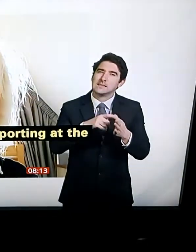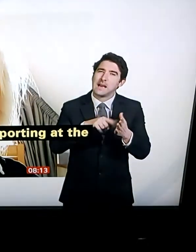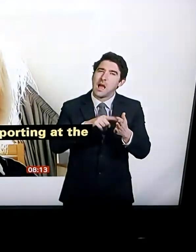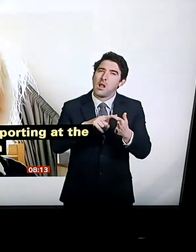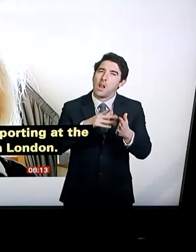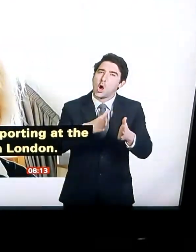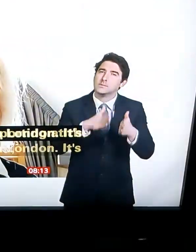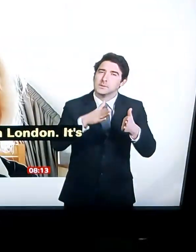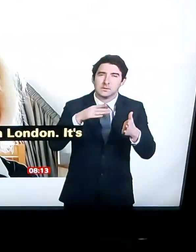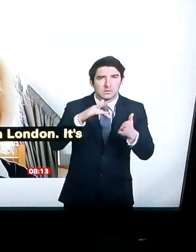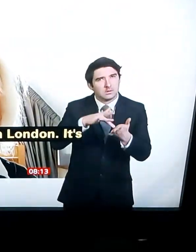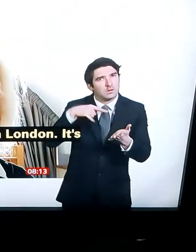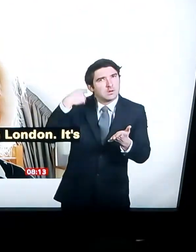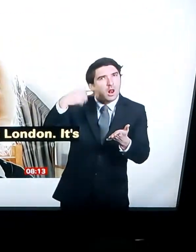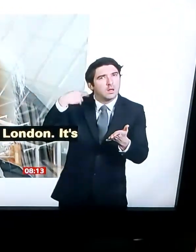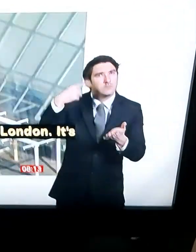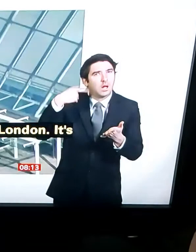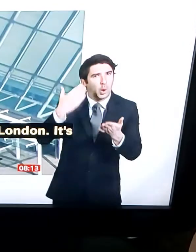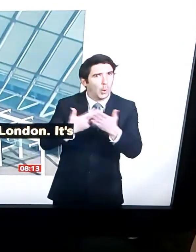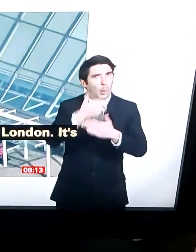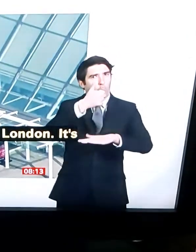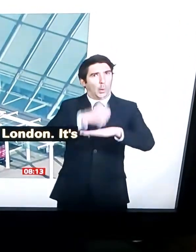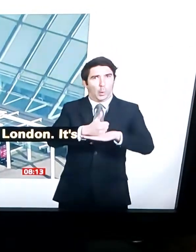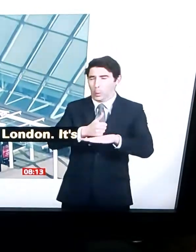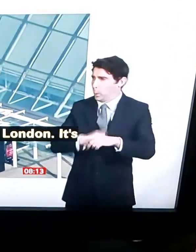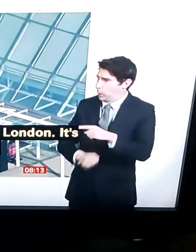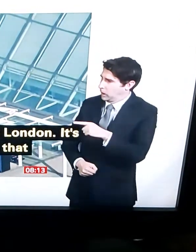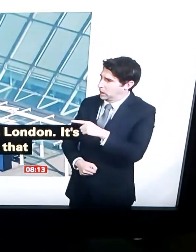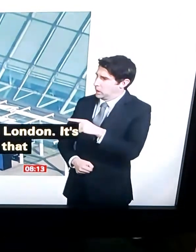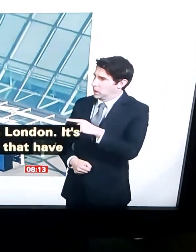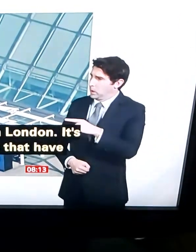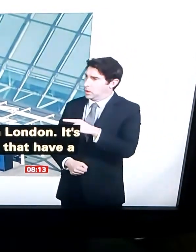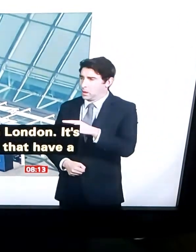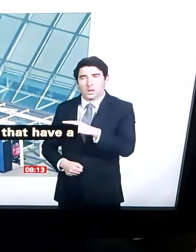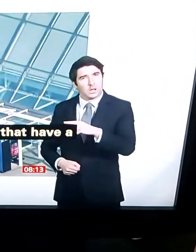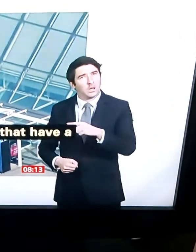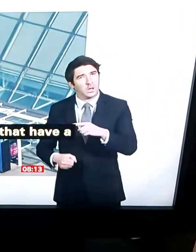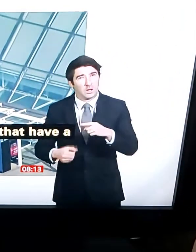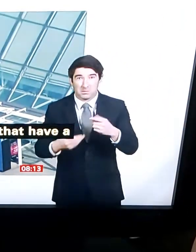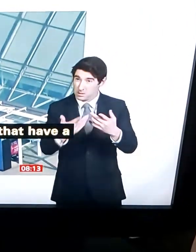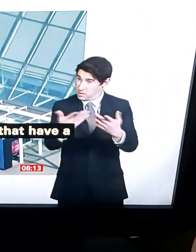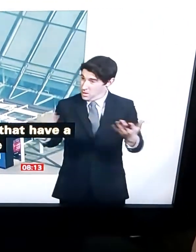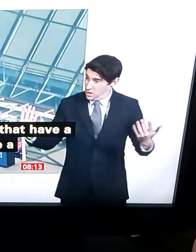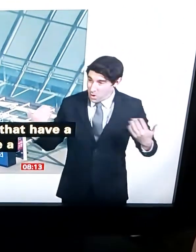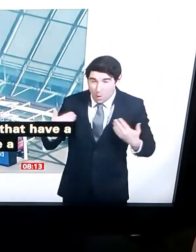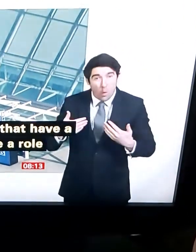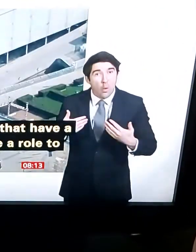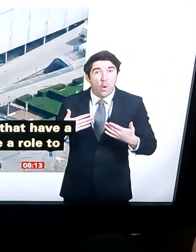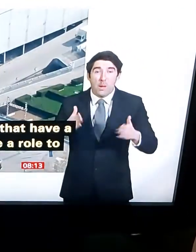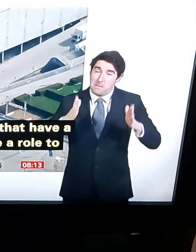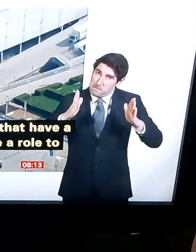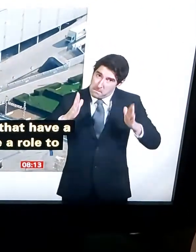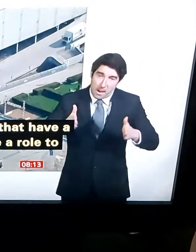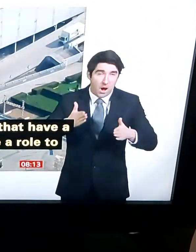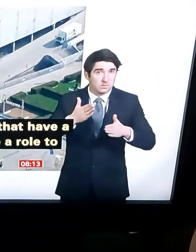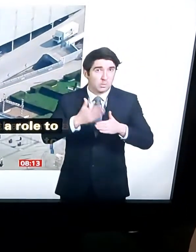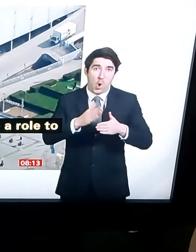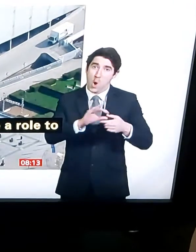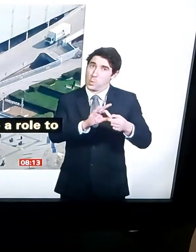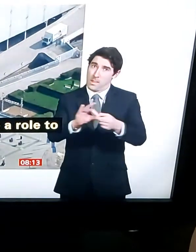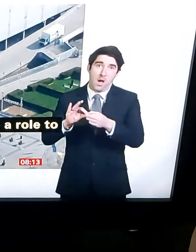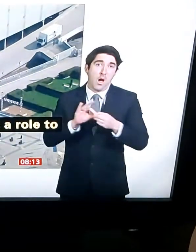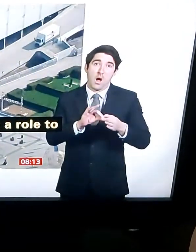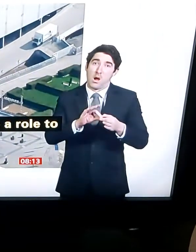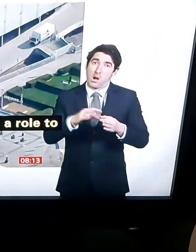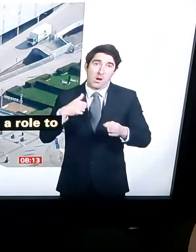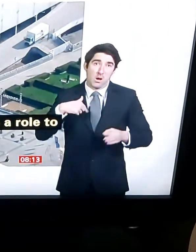not just our volunteers that have a role to play. We all have a role to play in this fight against coronavirus. So thank you to